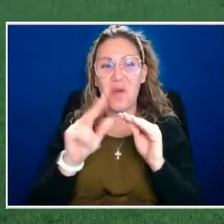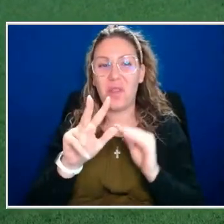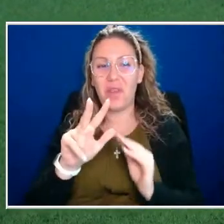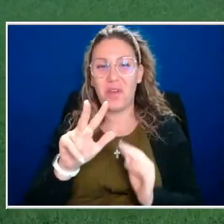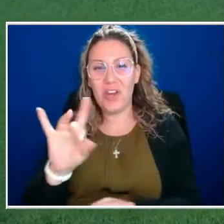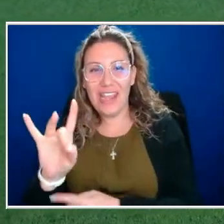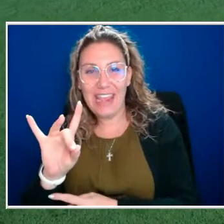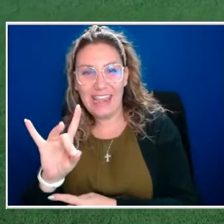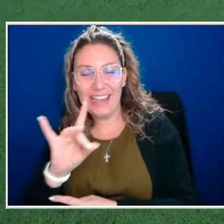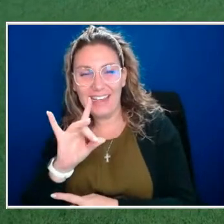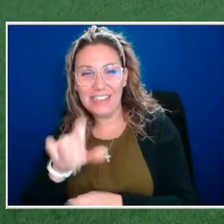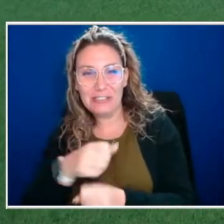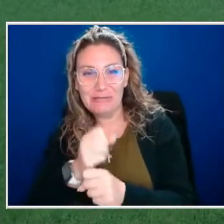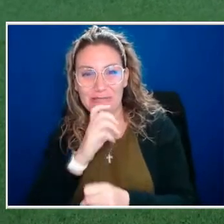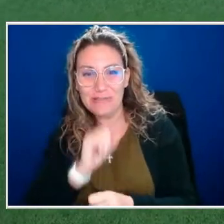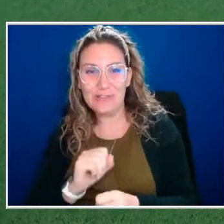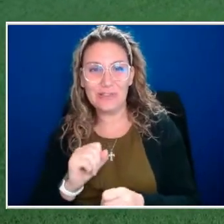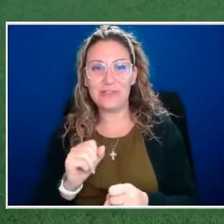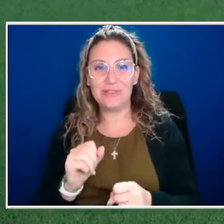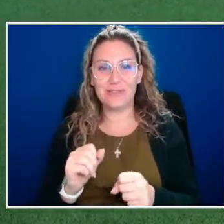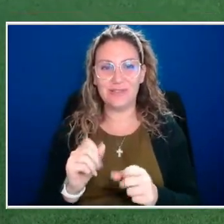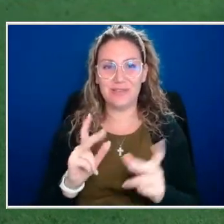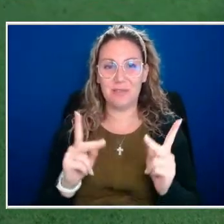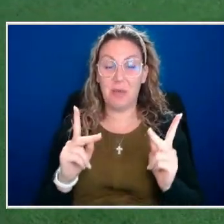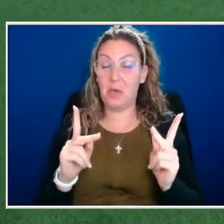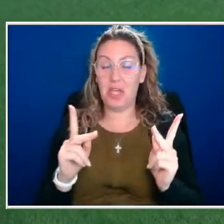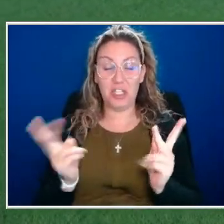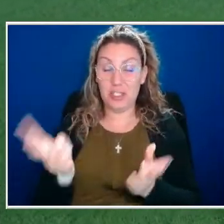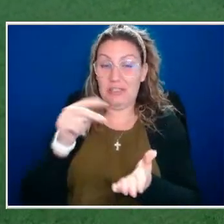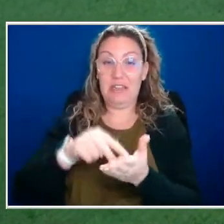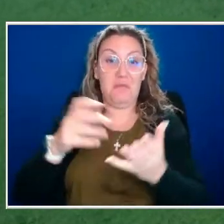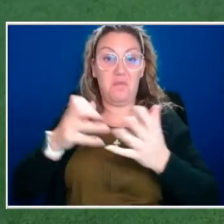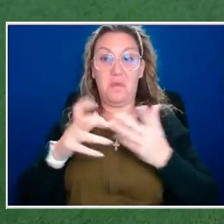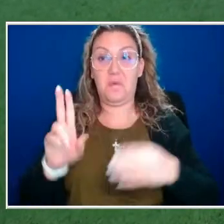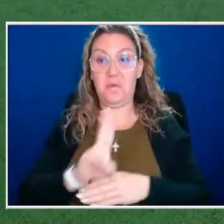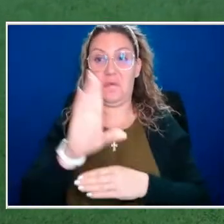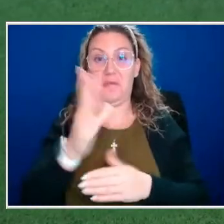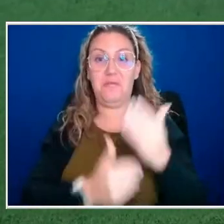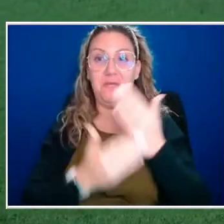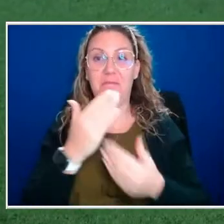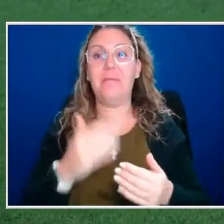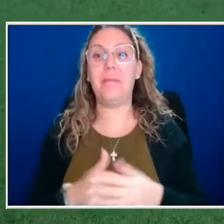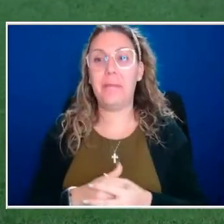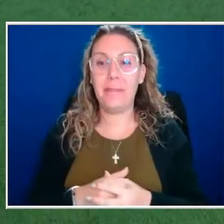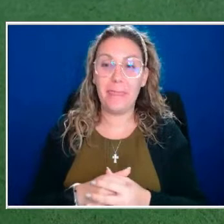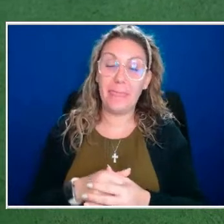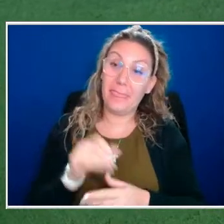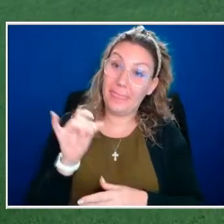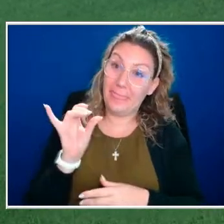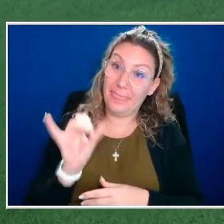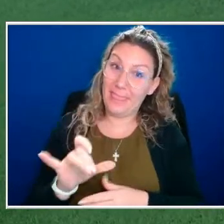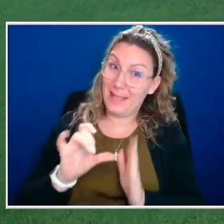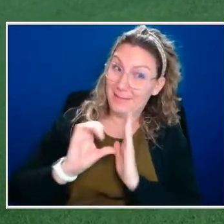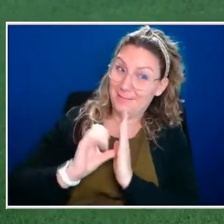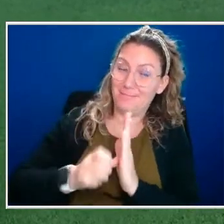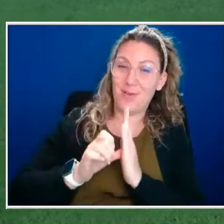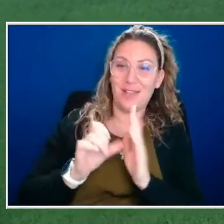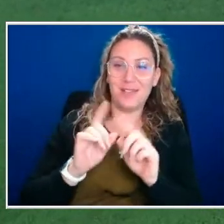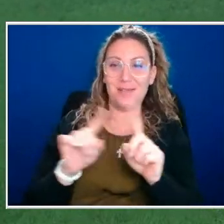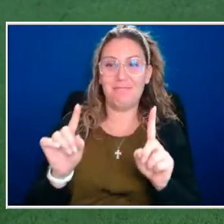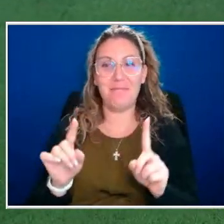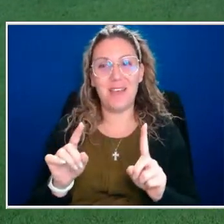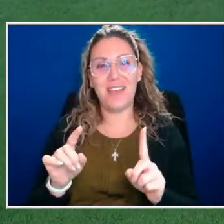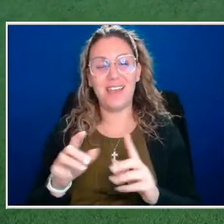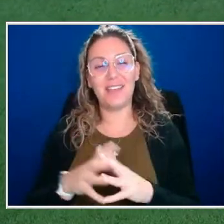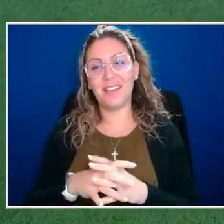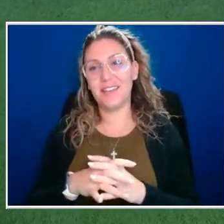Yeah. Like, I know people who can just stand up without using their hands. Yeah, and that's pretty impressive, but that's not Okay, so how would you, for